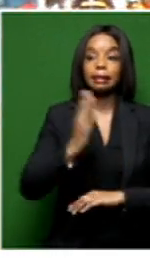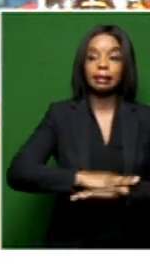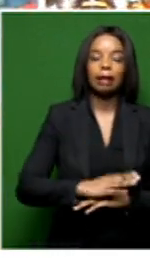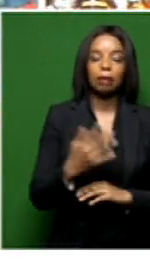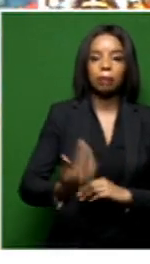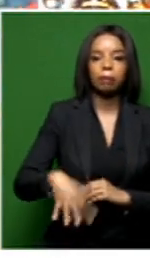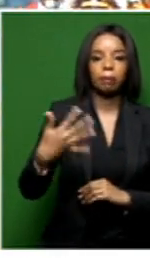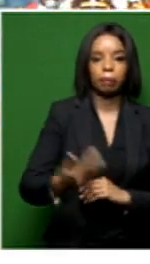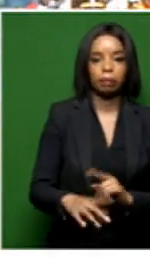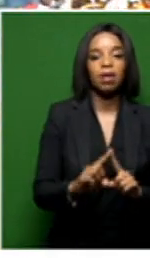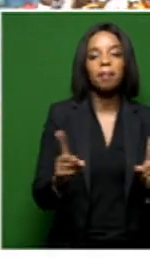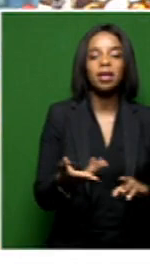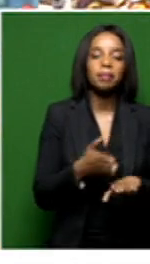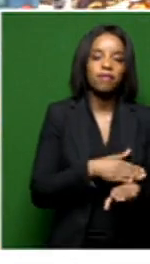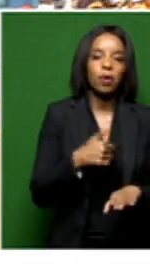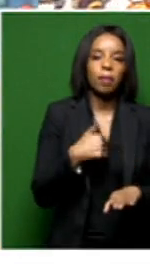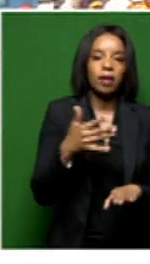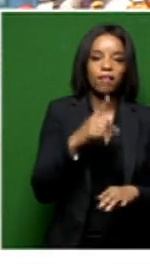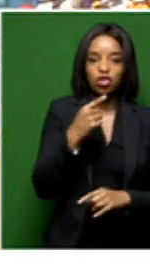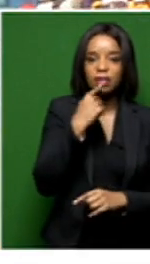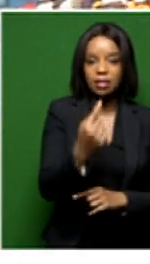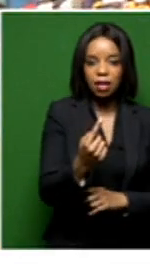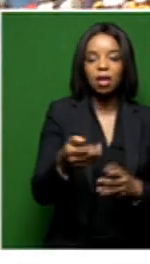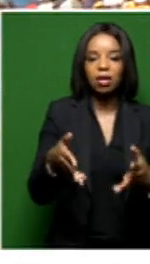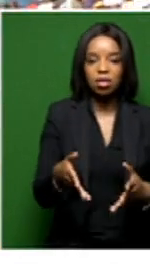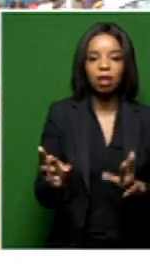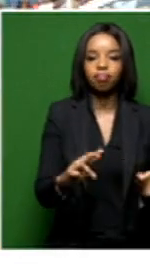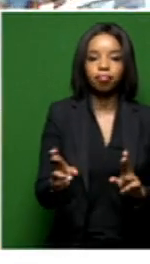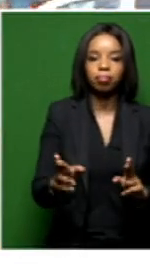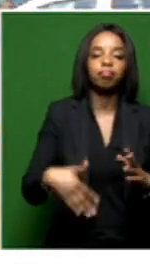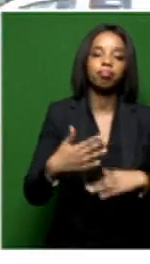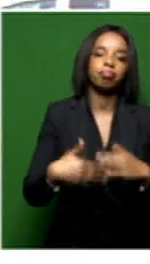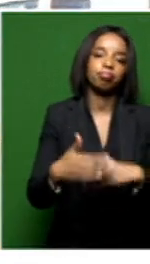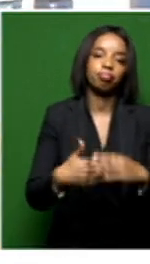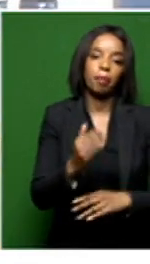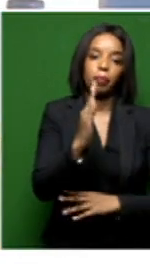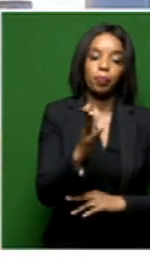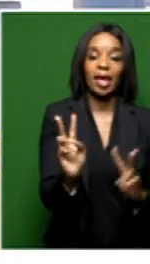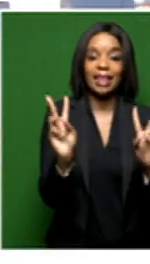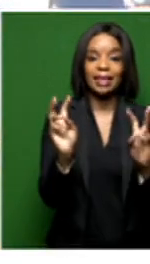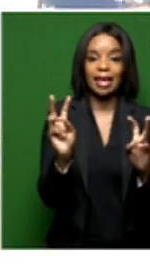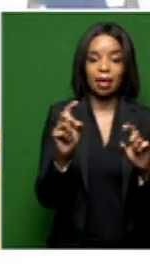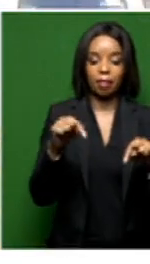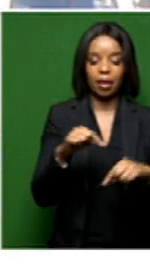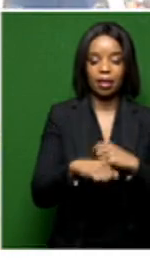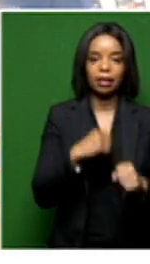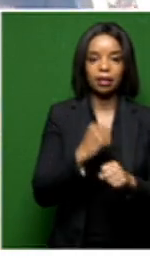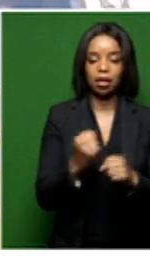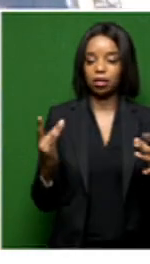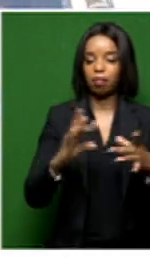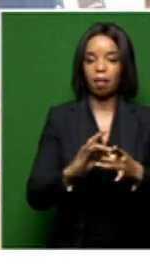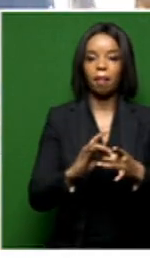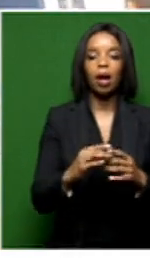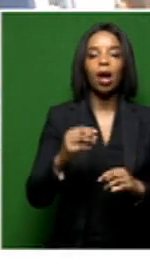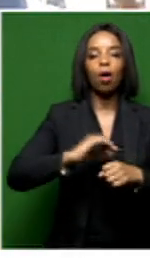course, as I said earlier, all systems go. This theme this year is married to COVID-19,